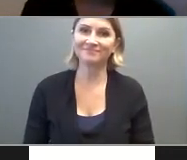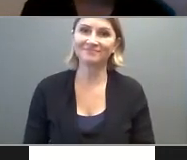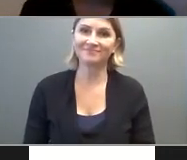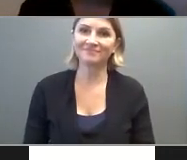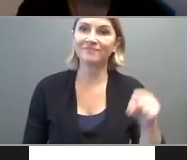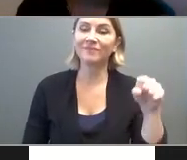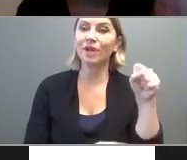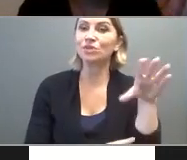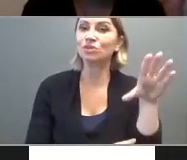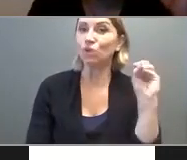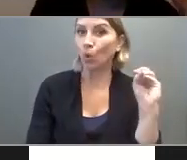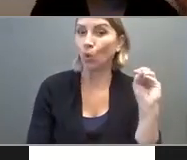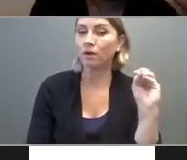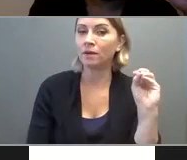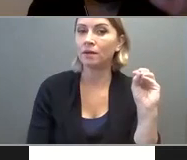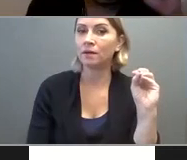So